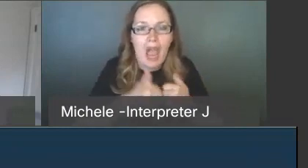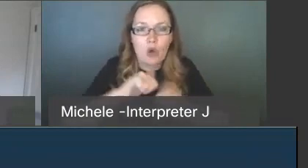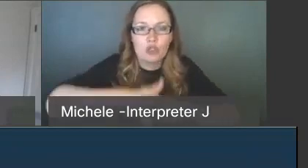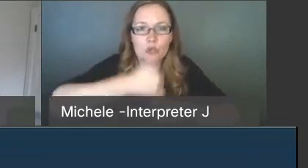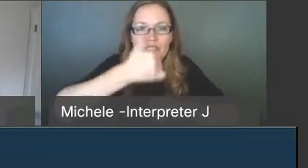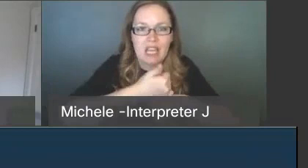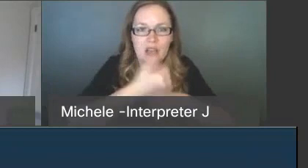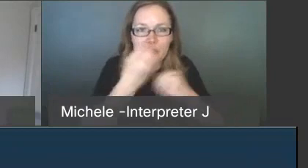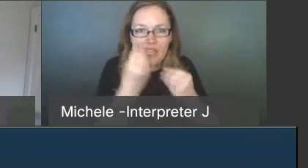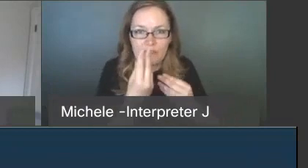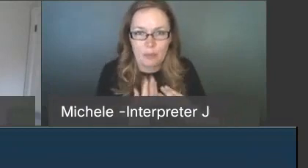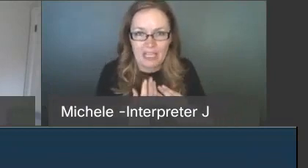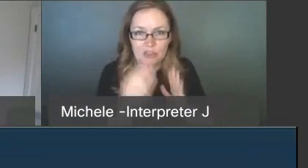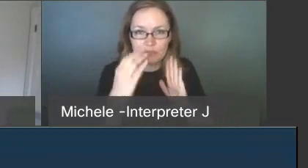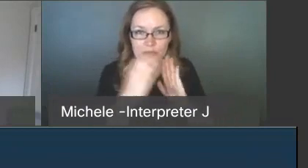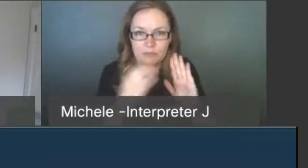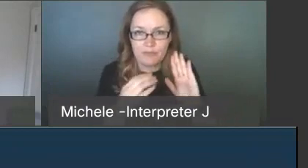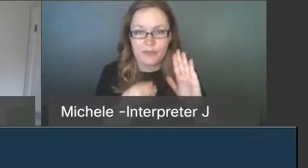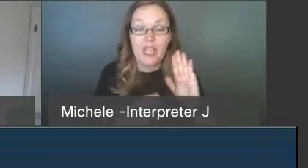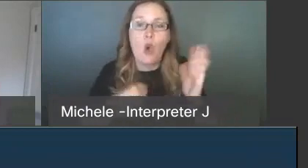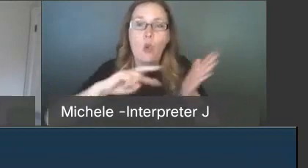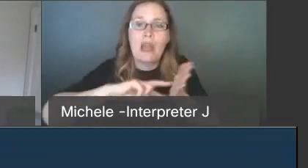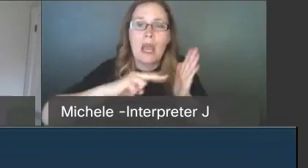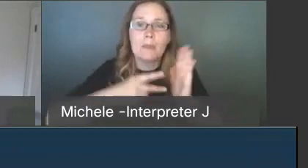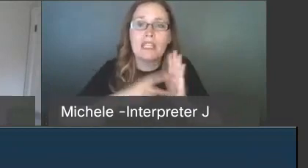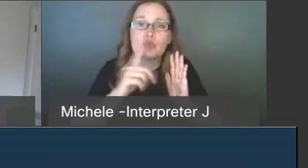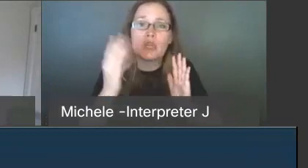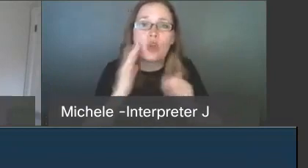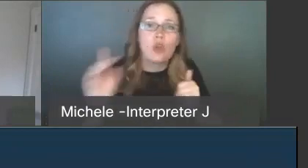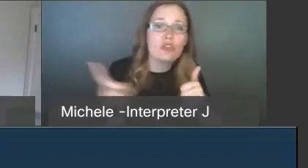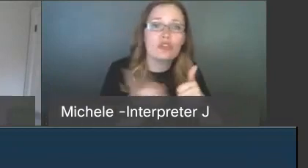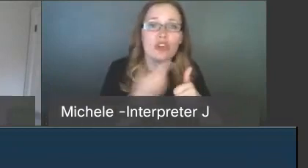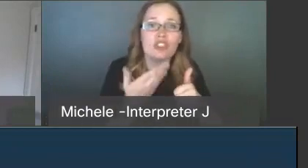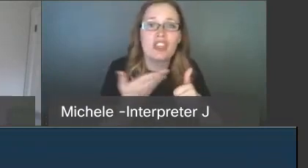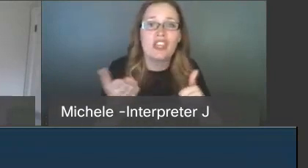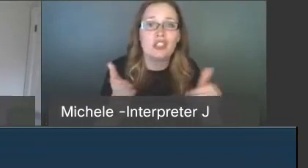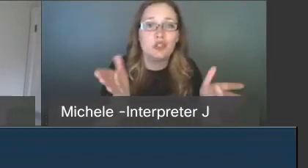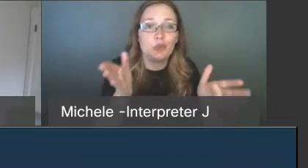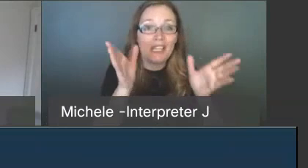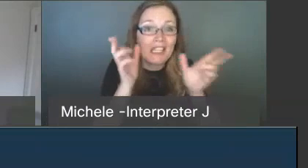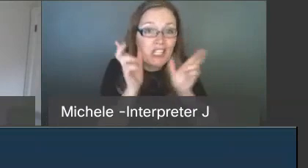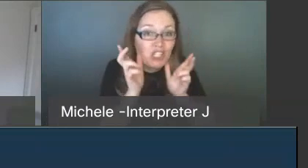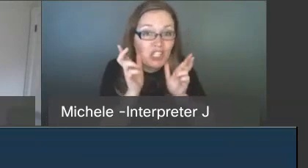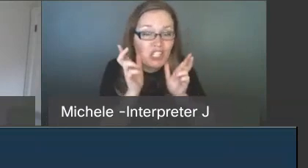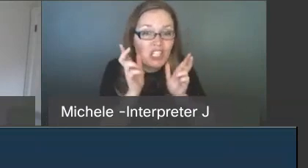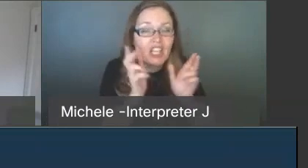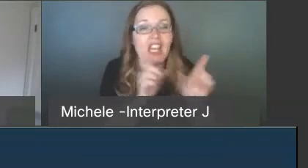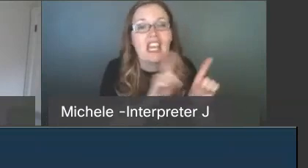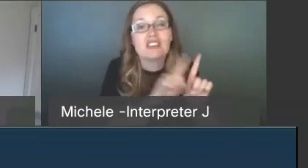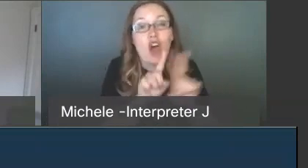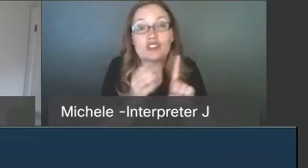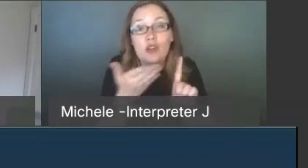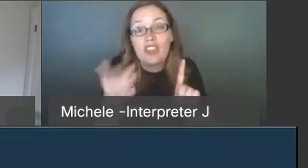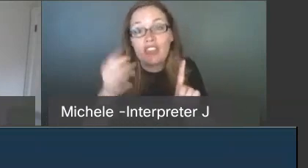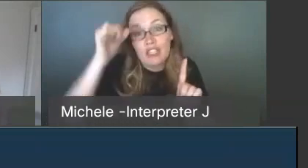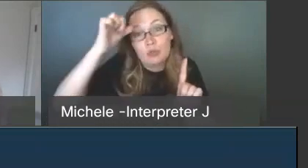presented. So what I mean by that is we know that the first thing that you hear is going to be also the thing that you remember.